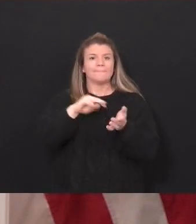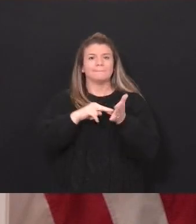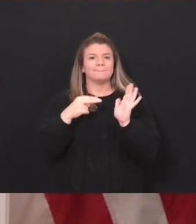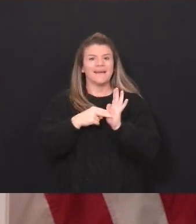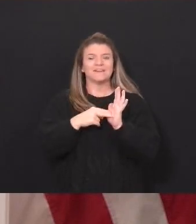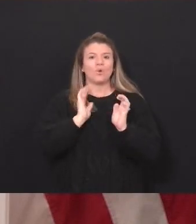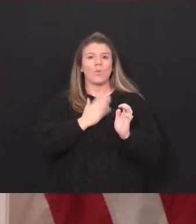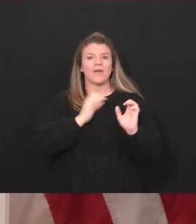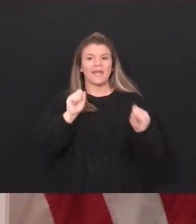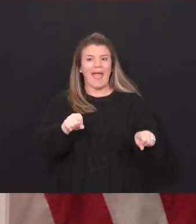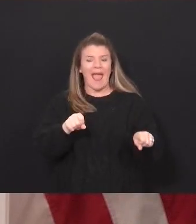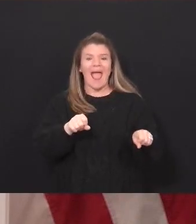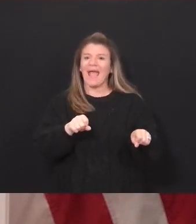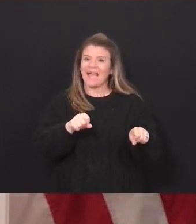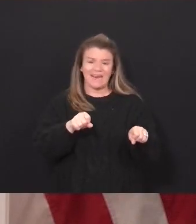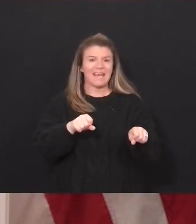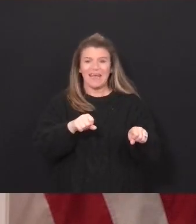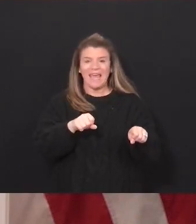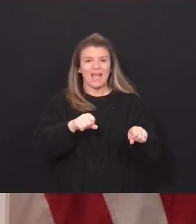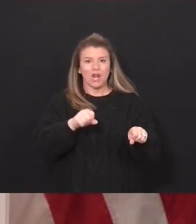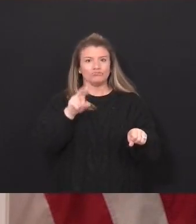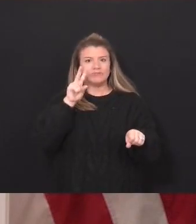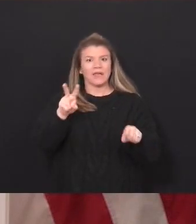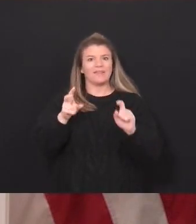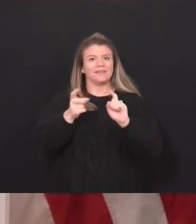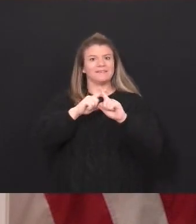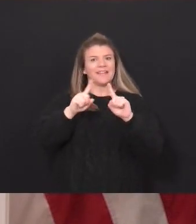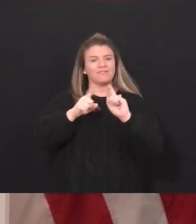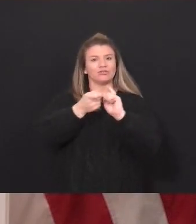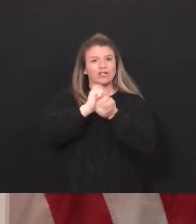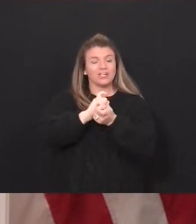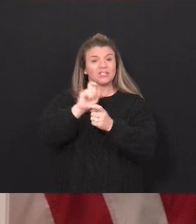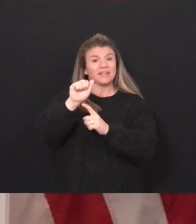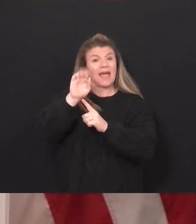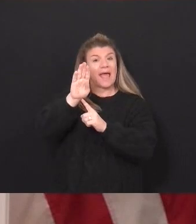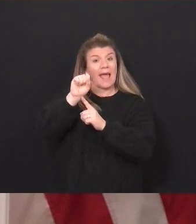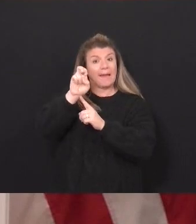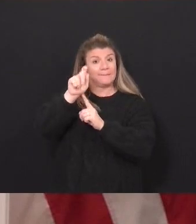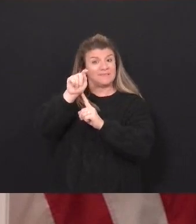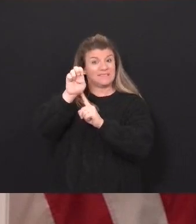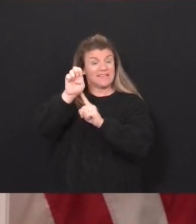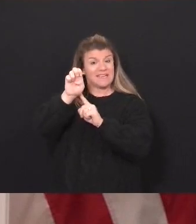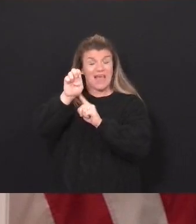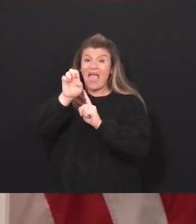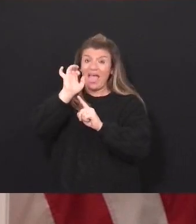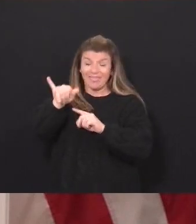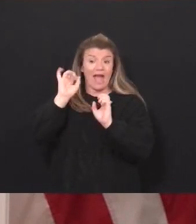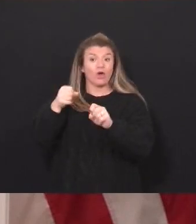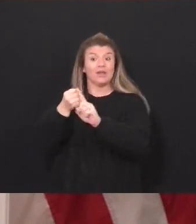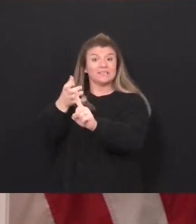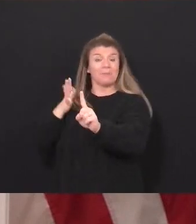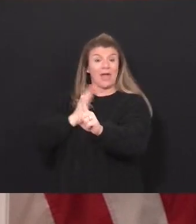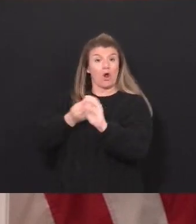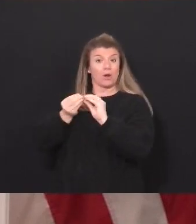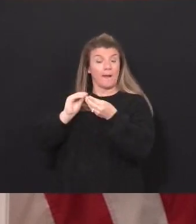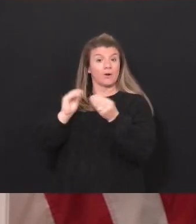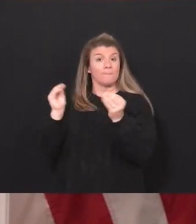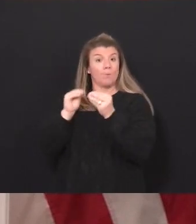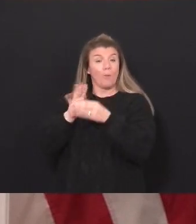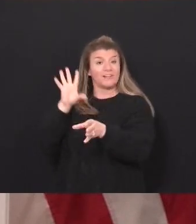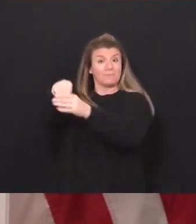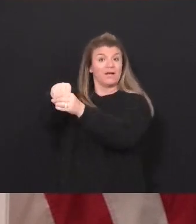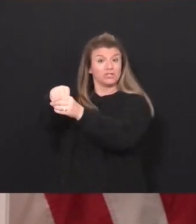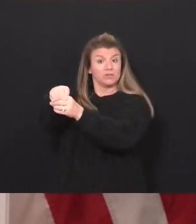the changes in the absentee side, which expand the number of people who could participate, you're going to